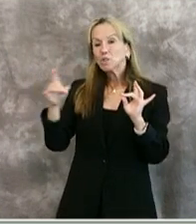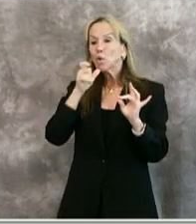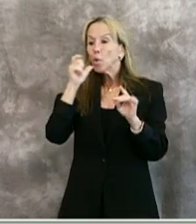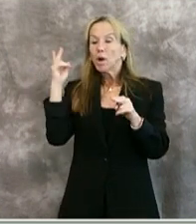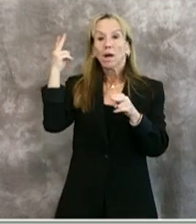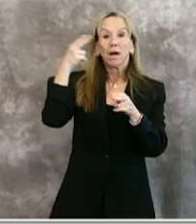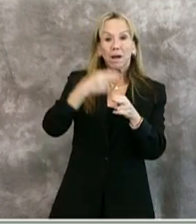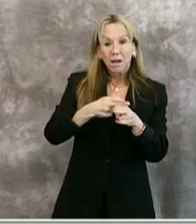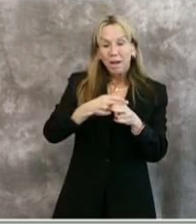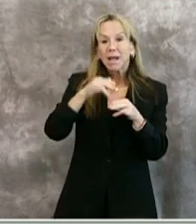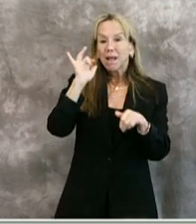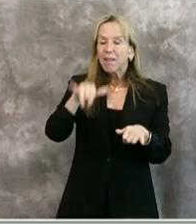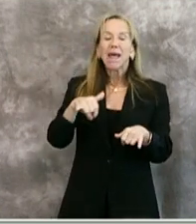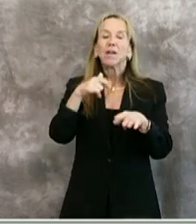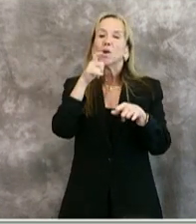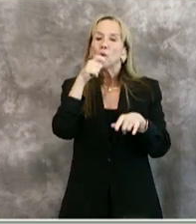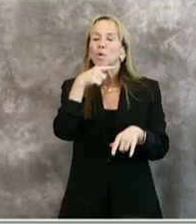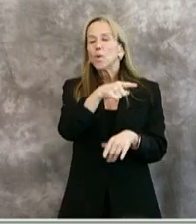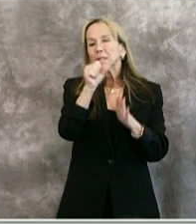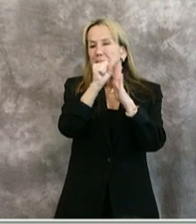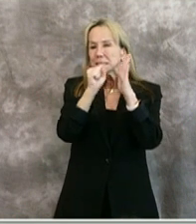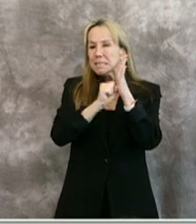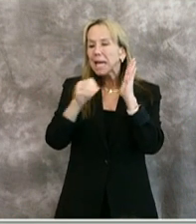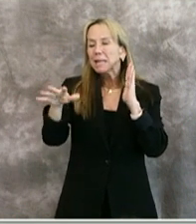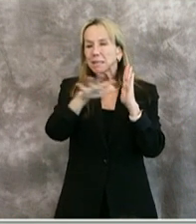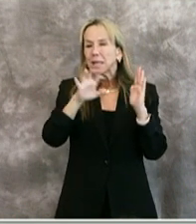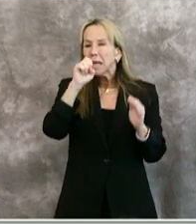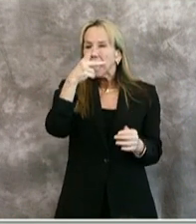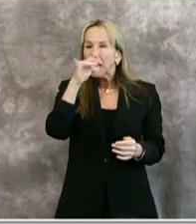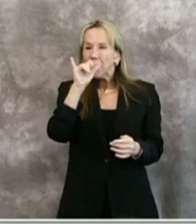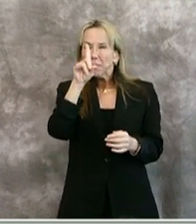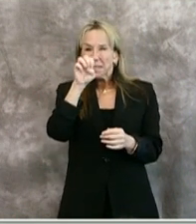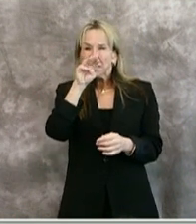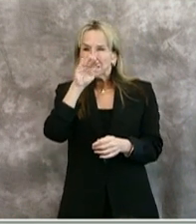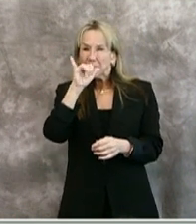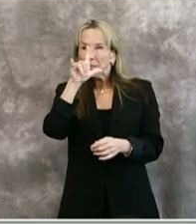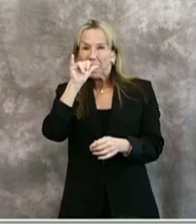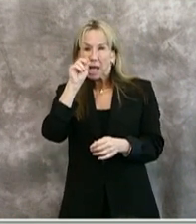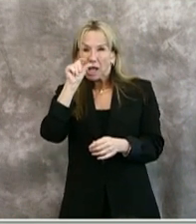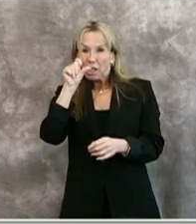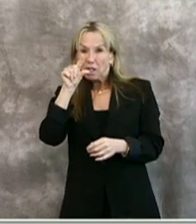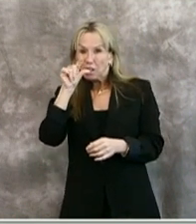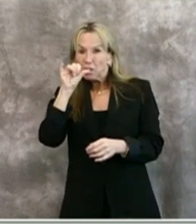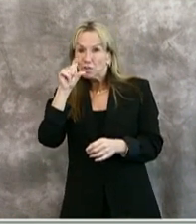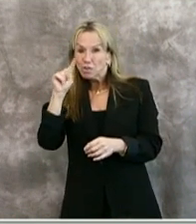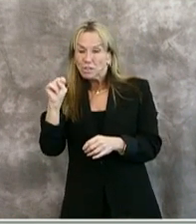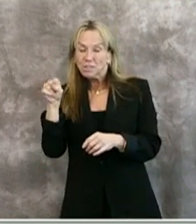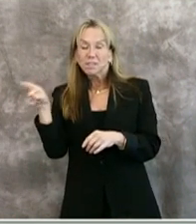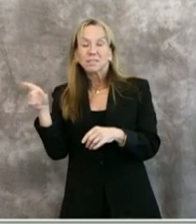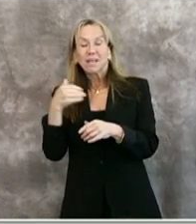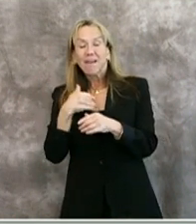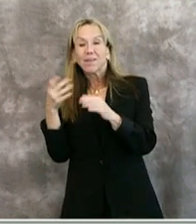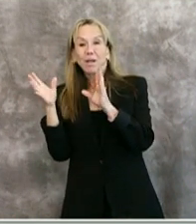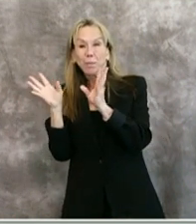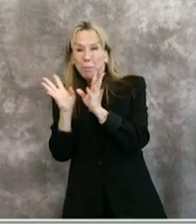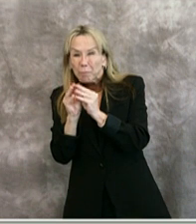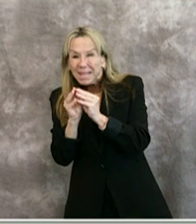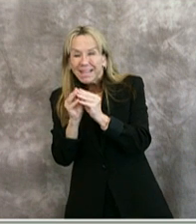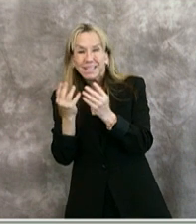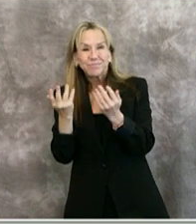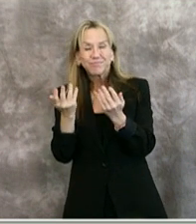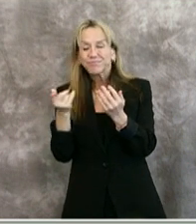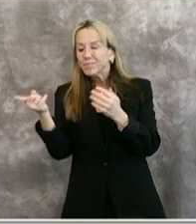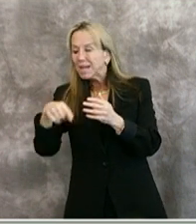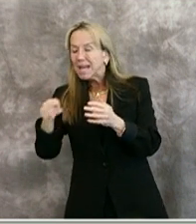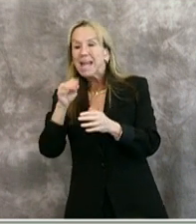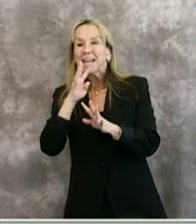Territorial Epidemiologists, and at our recent board meeting last week, there was a public comment which stated that I had